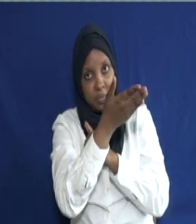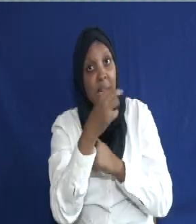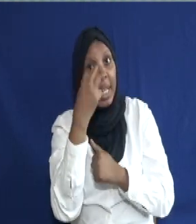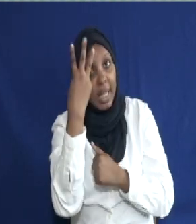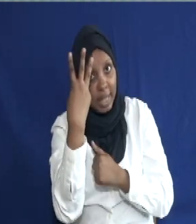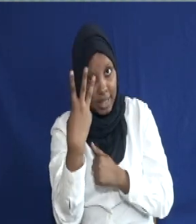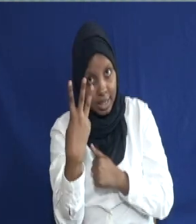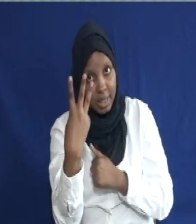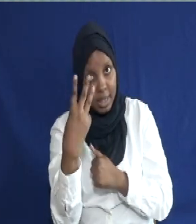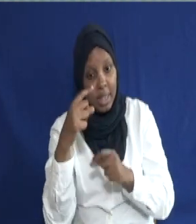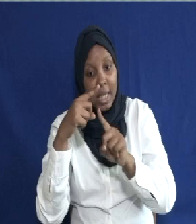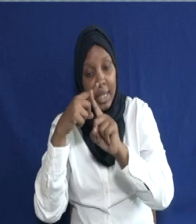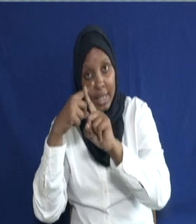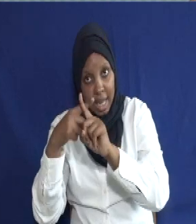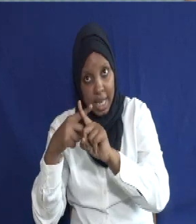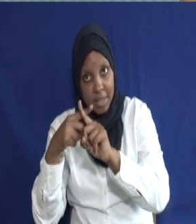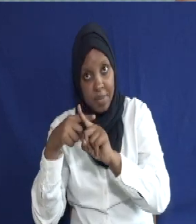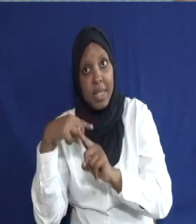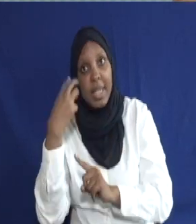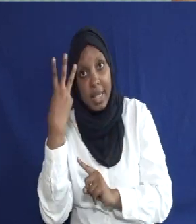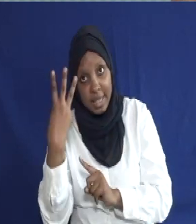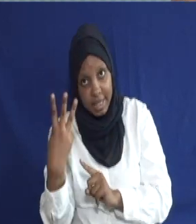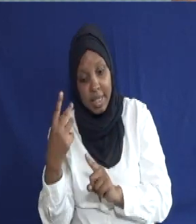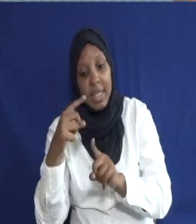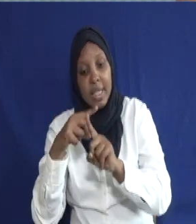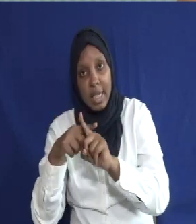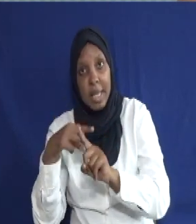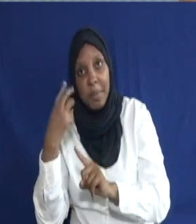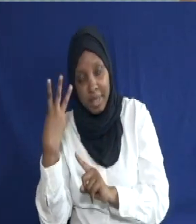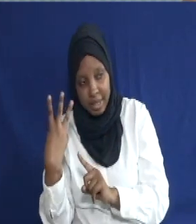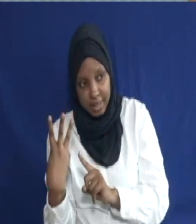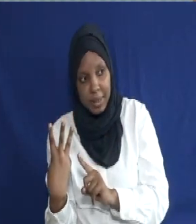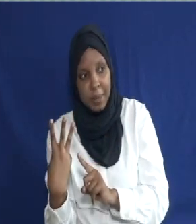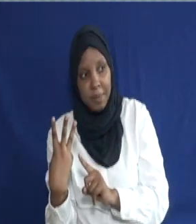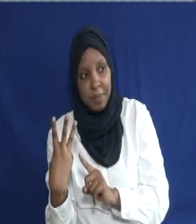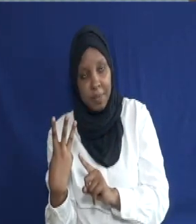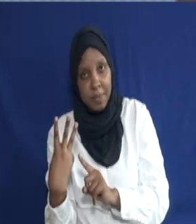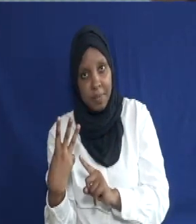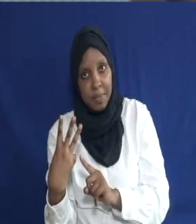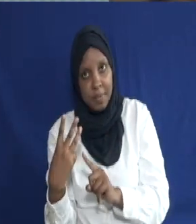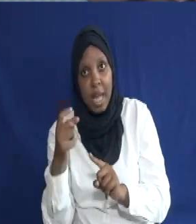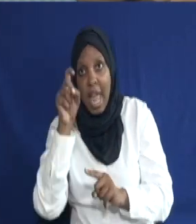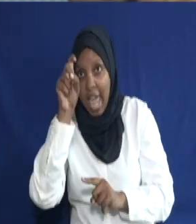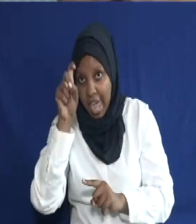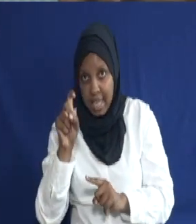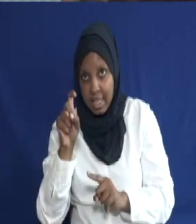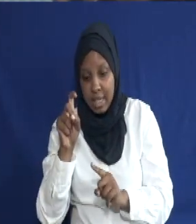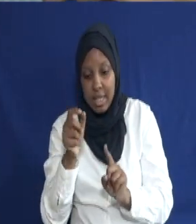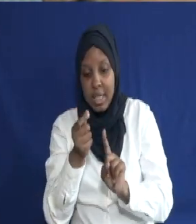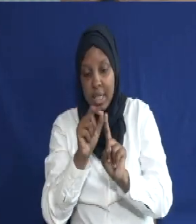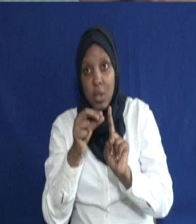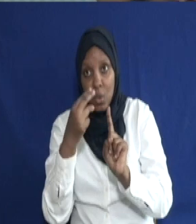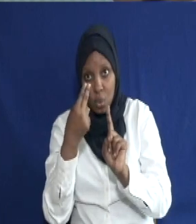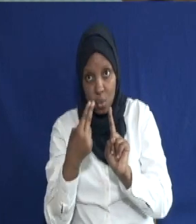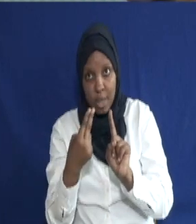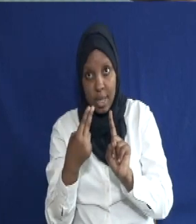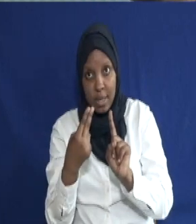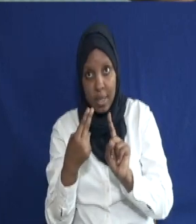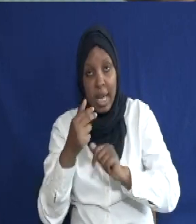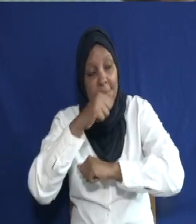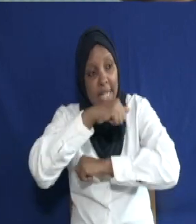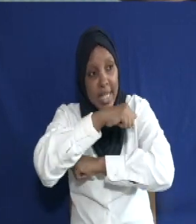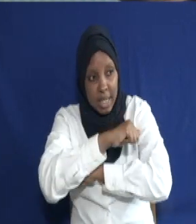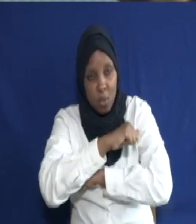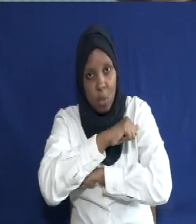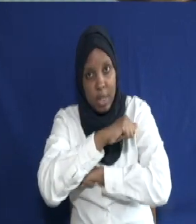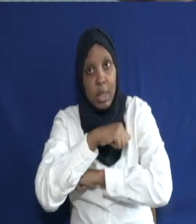times 3. Then we write in exponential form x squared should be equal to 3 squared, and then we conclude